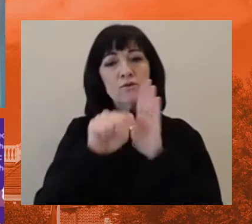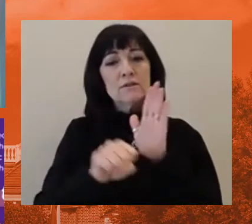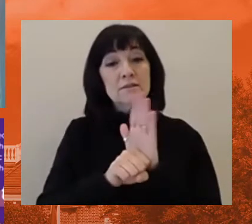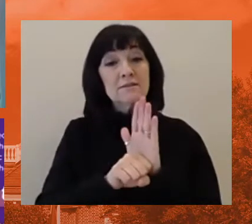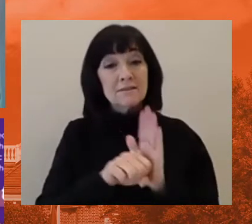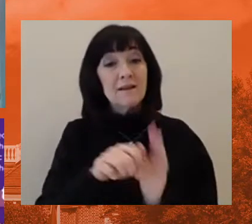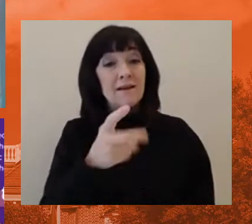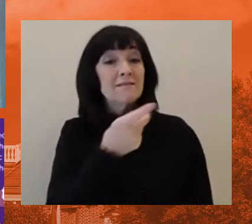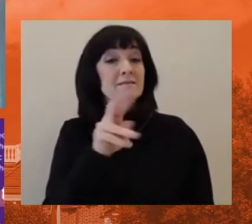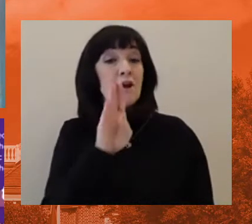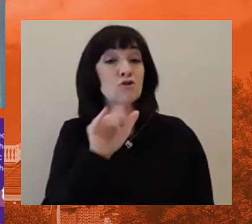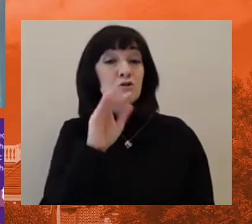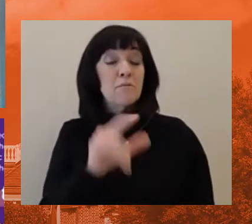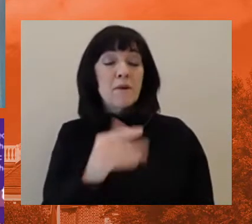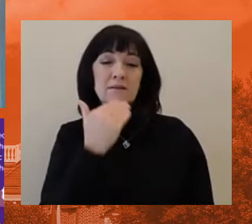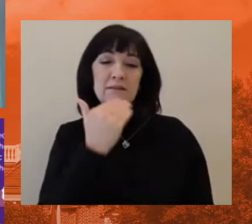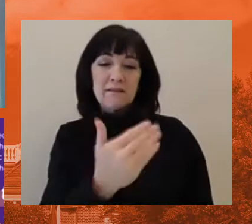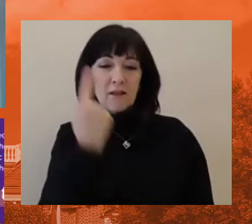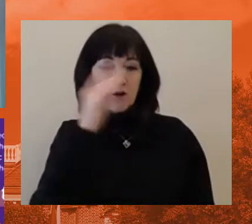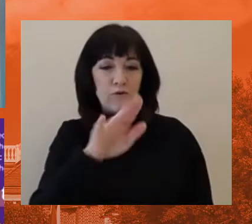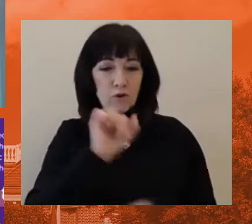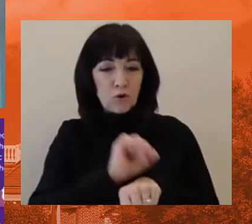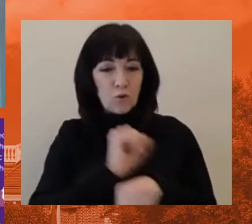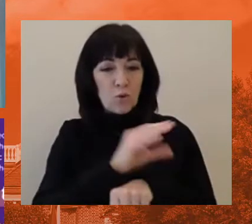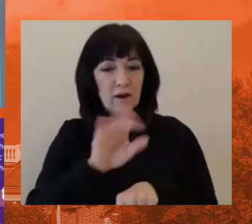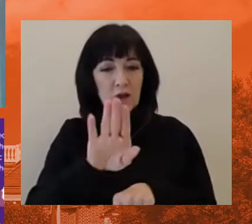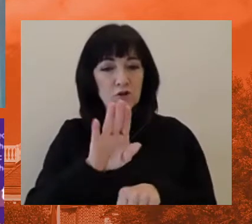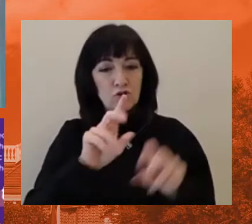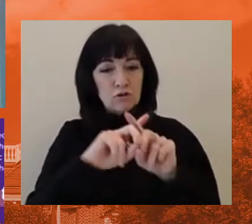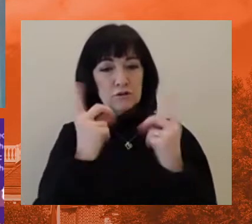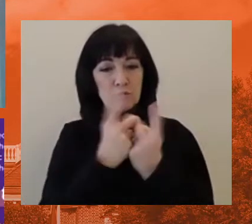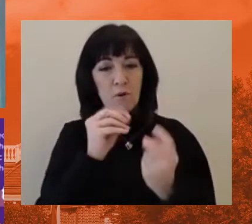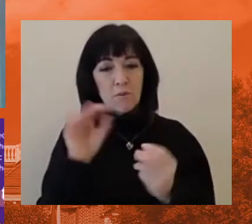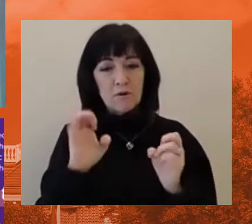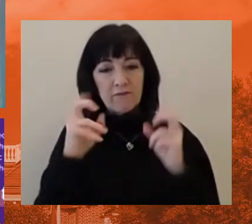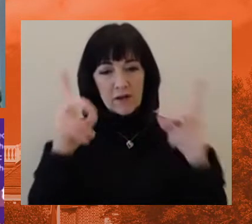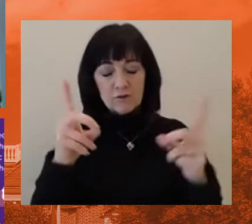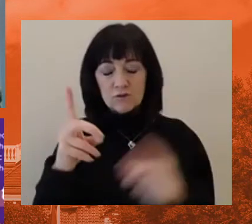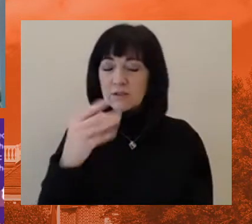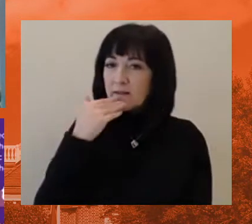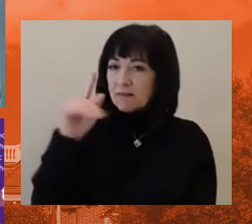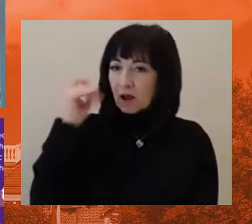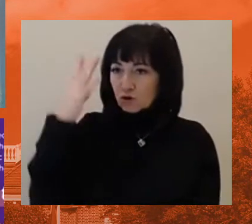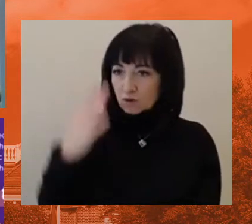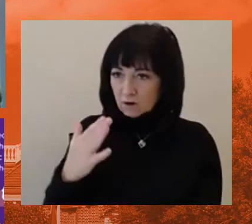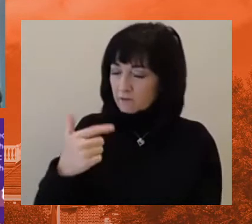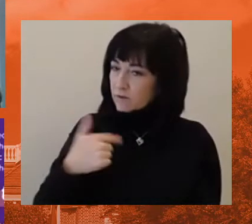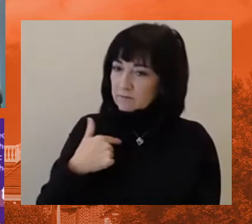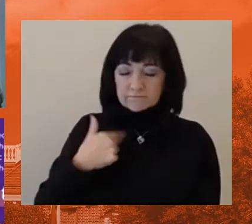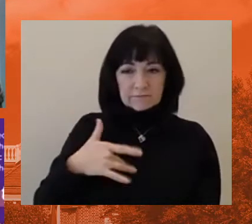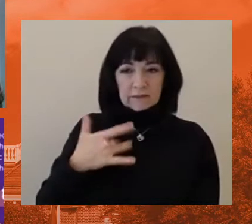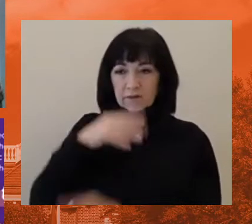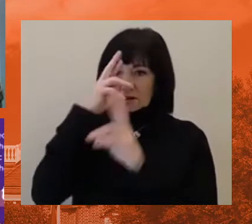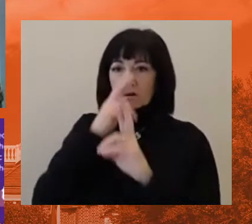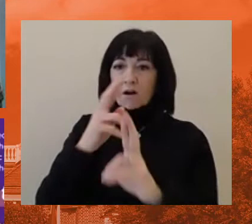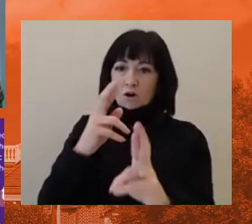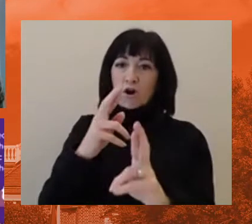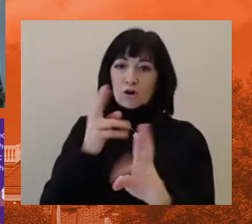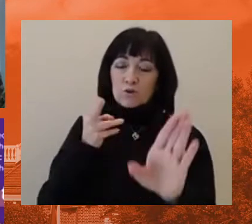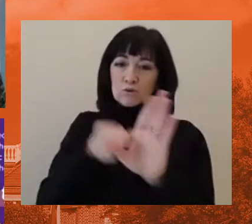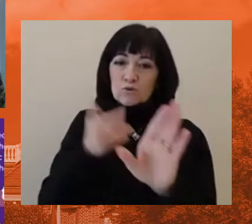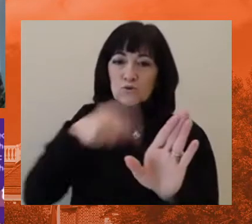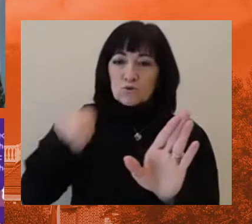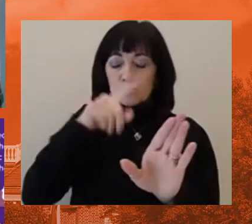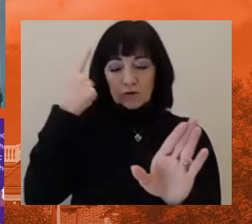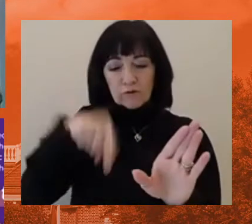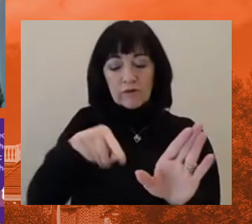the work of the department. Thank you, Governor. It is an honor to join you today for this important proclamation. If we